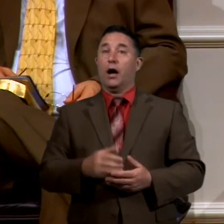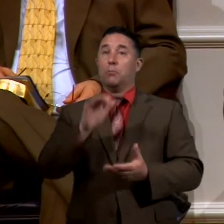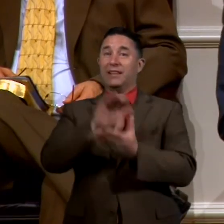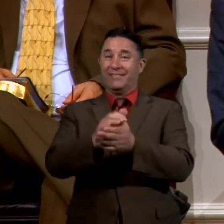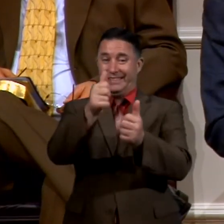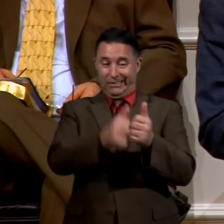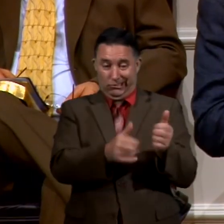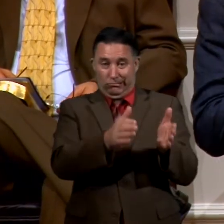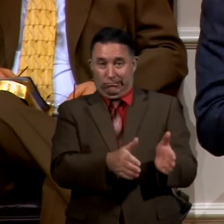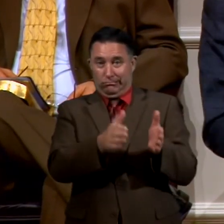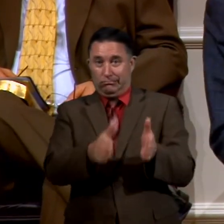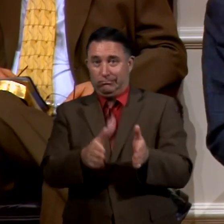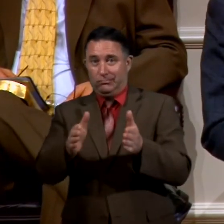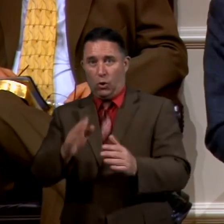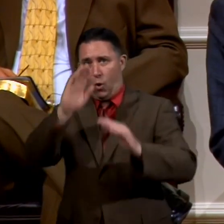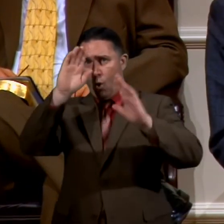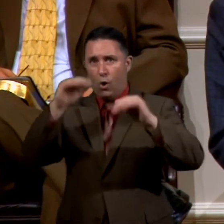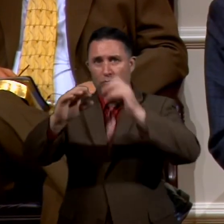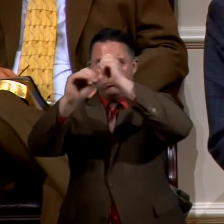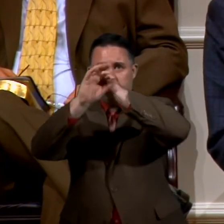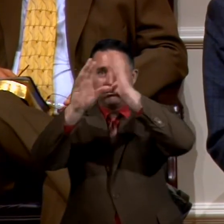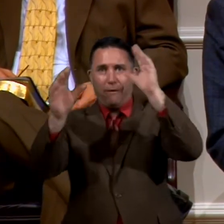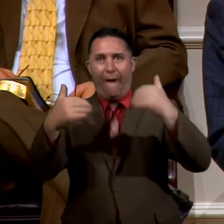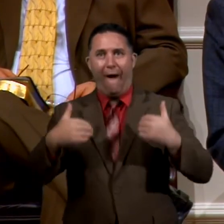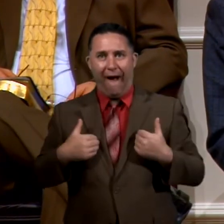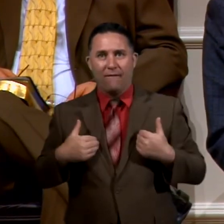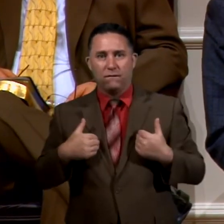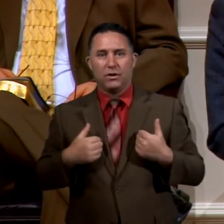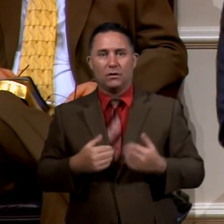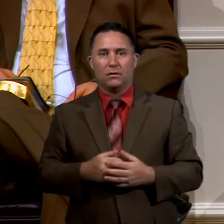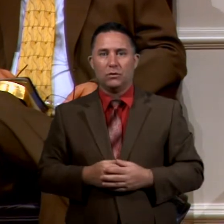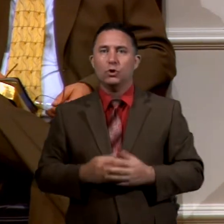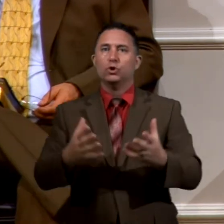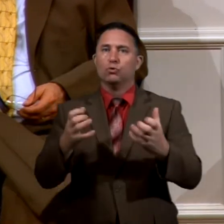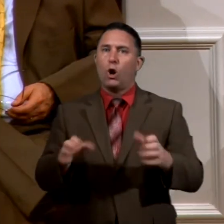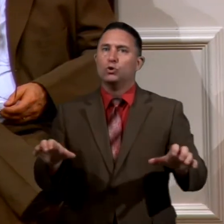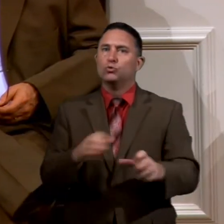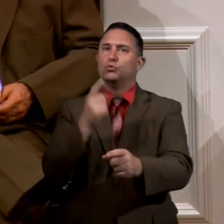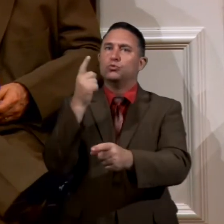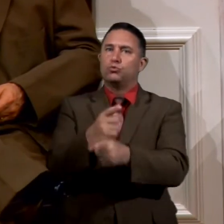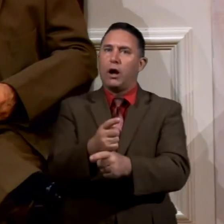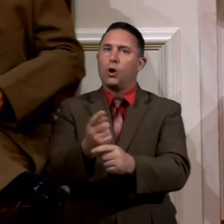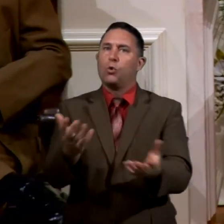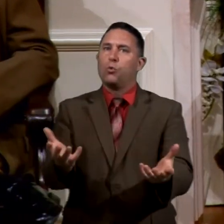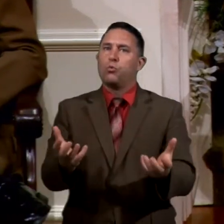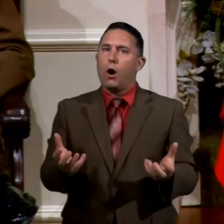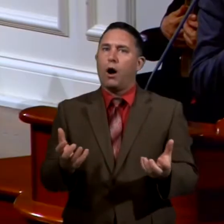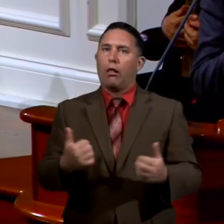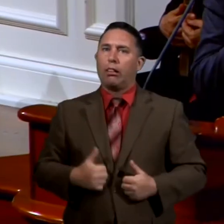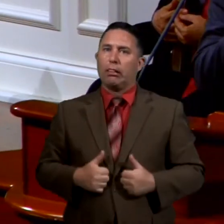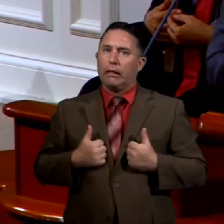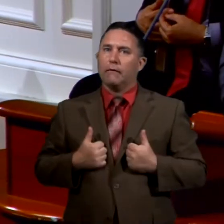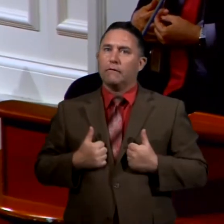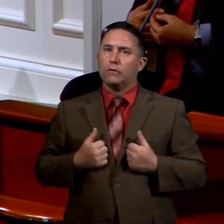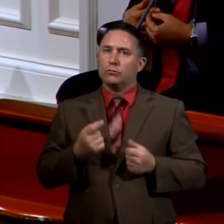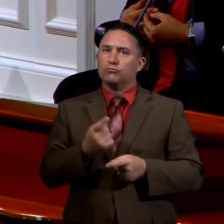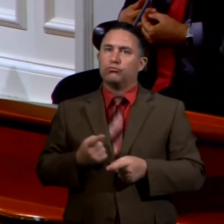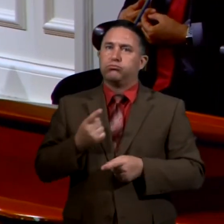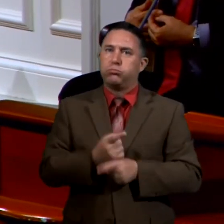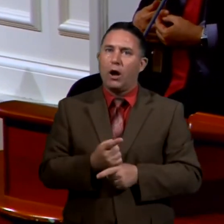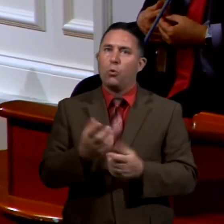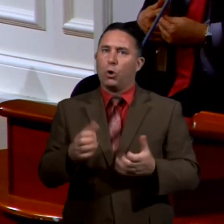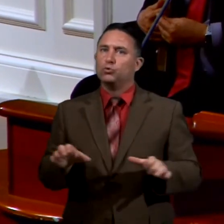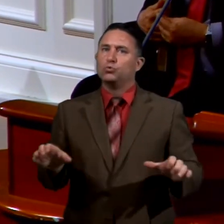each and every one of you has high hopes and dreams. That you want to do what's right. You want to live what's right. You want to